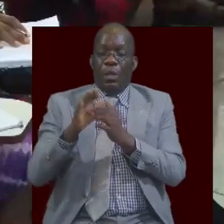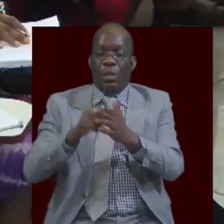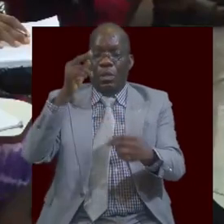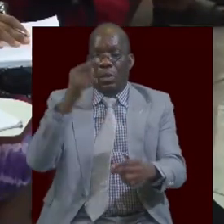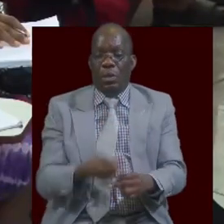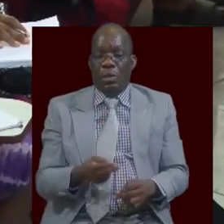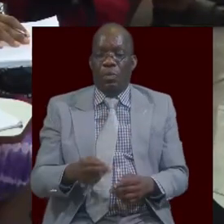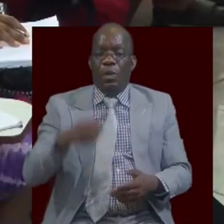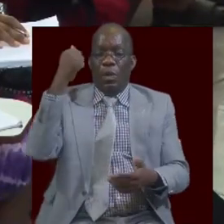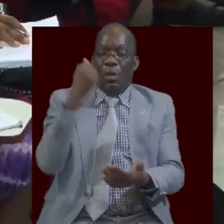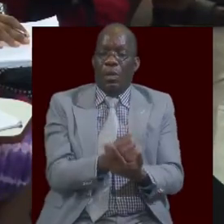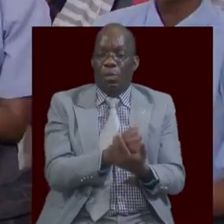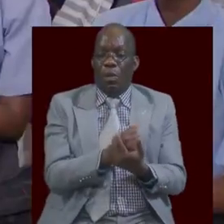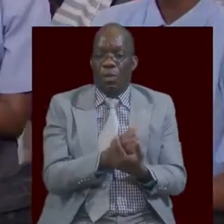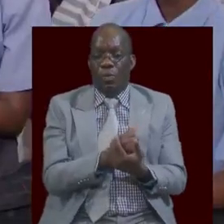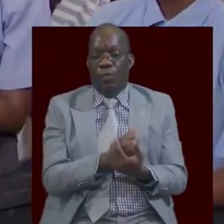Amen.